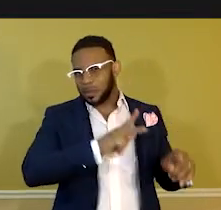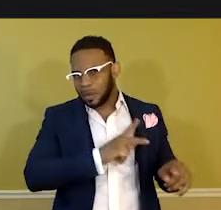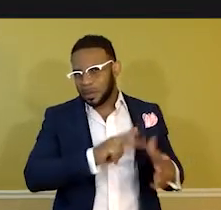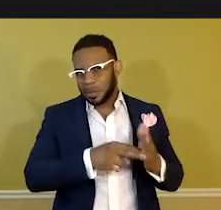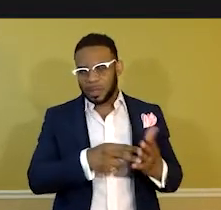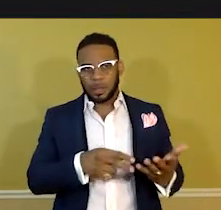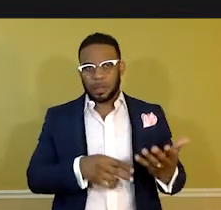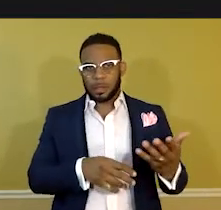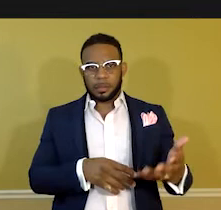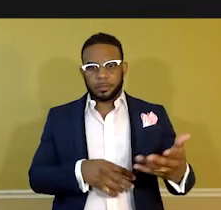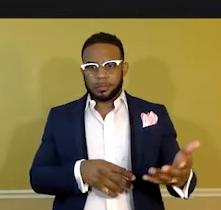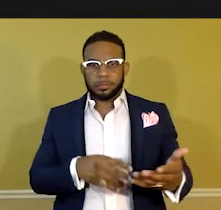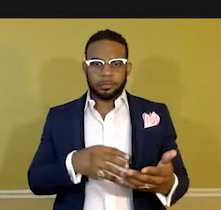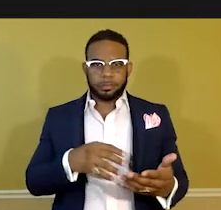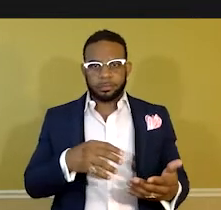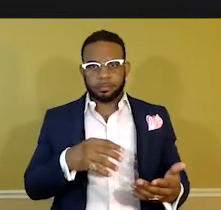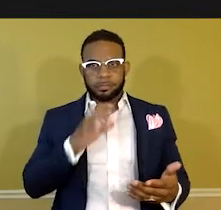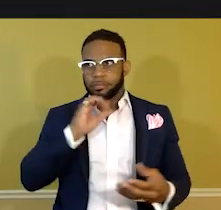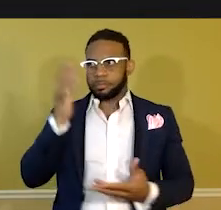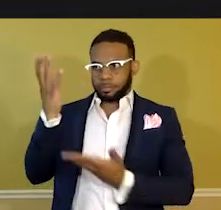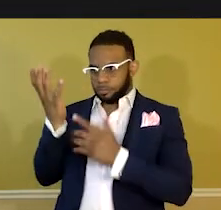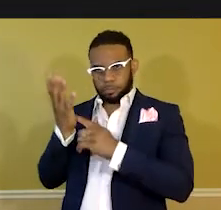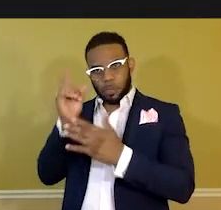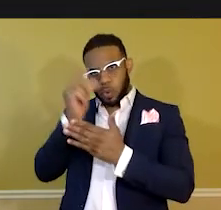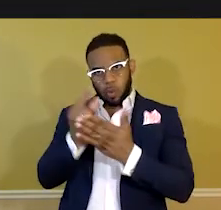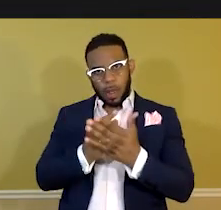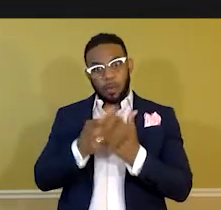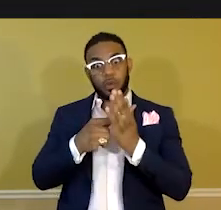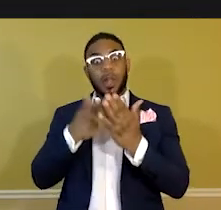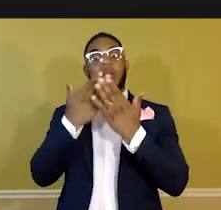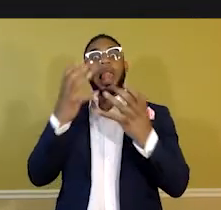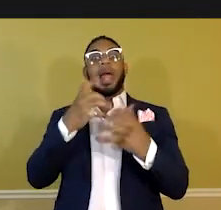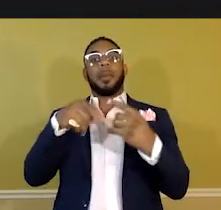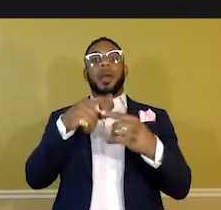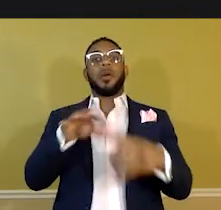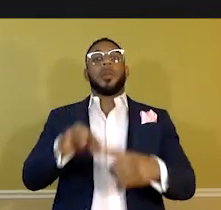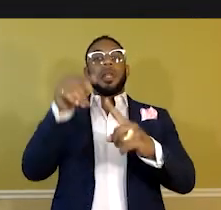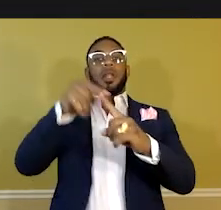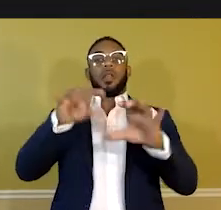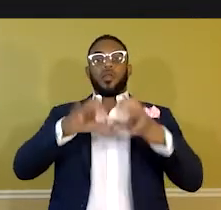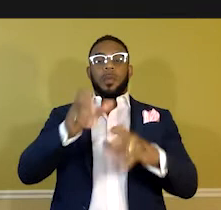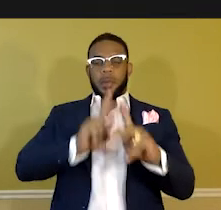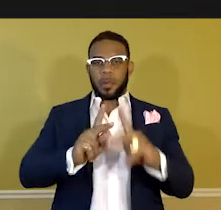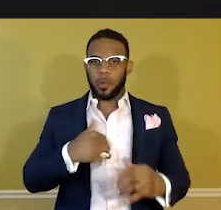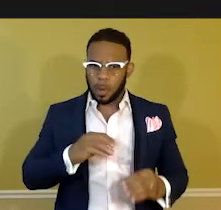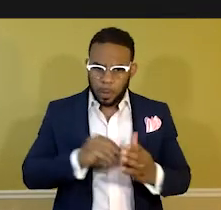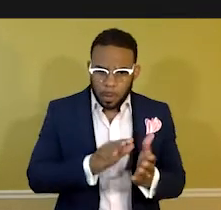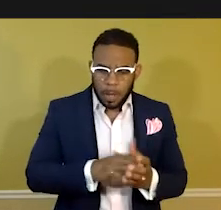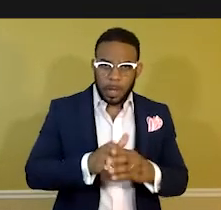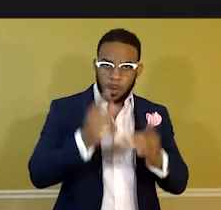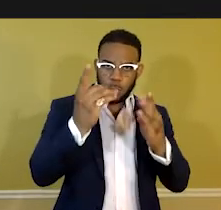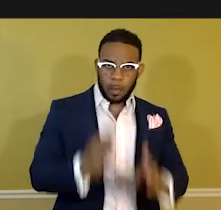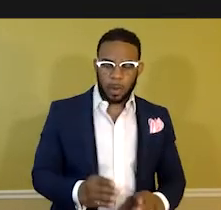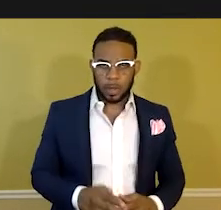um, is a, an artifacts or a graphic that shows a lot about a particular group of people. We put it into one